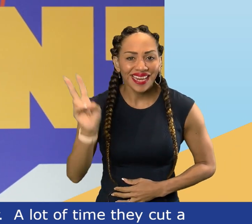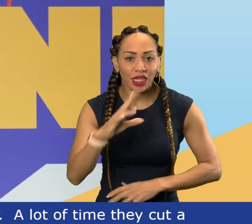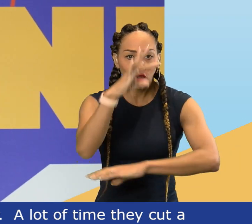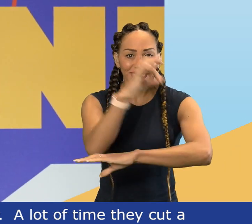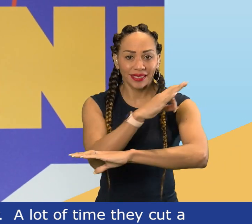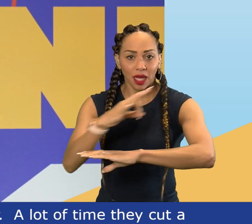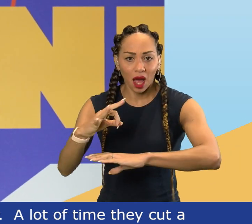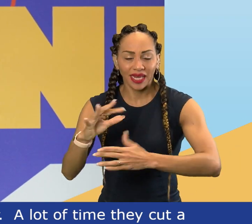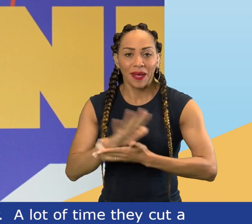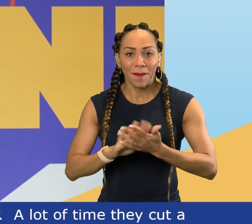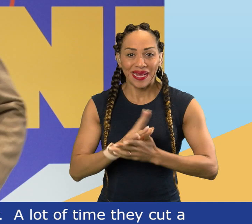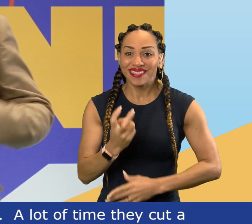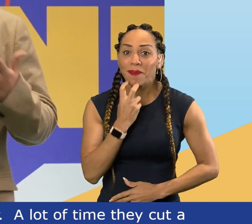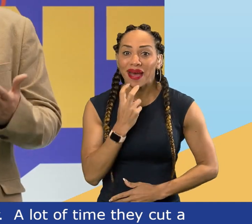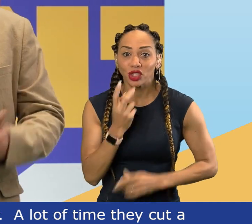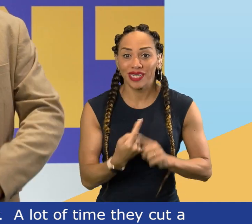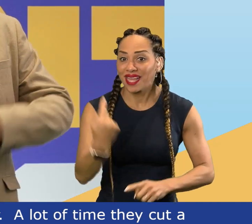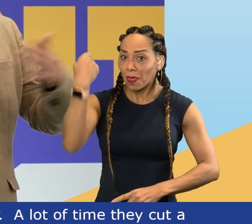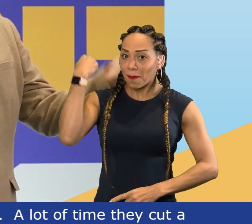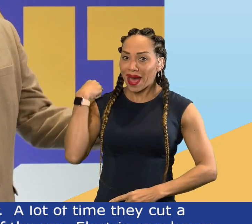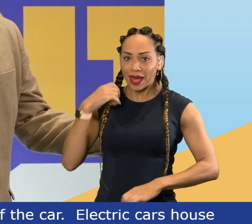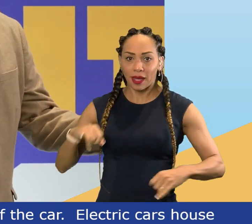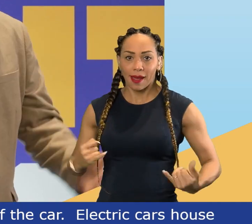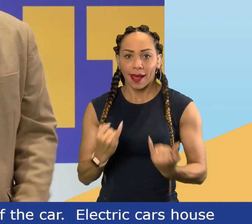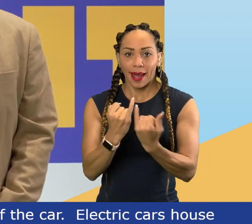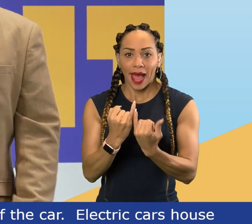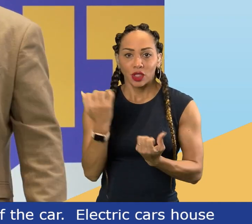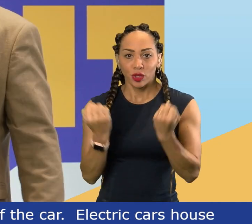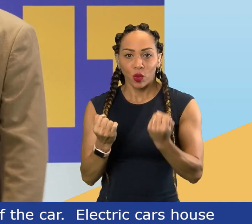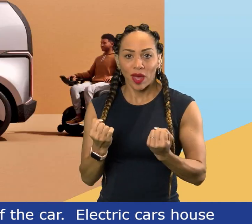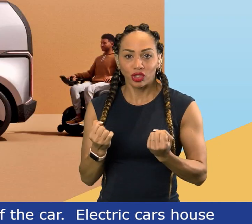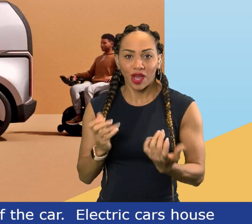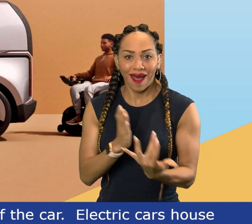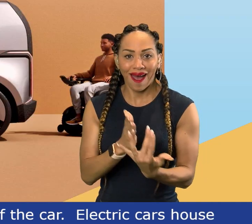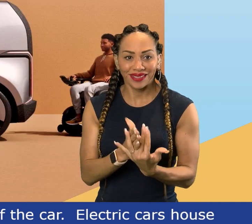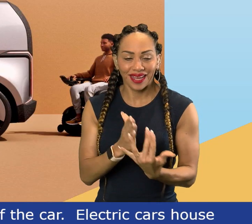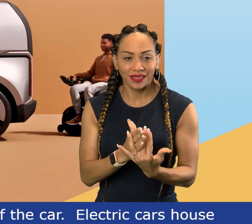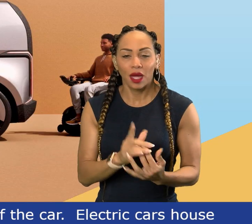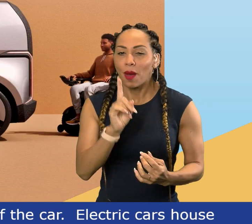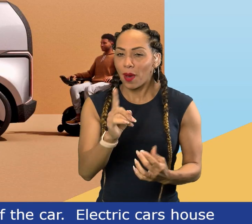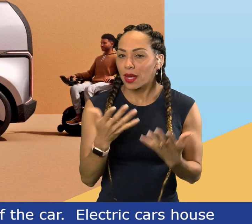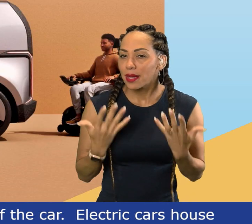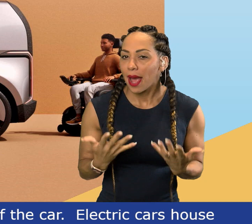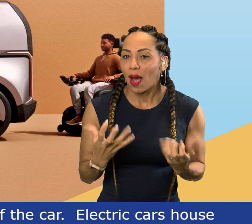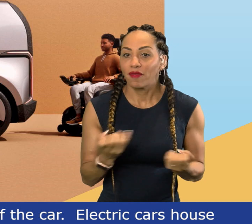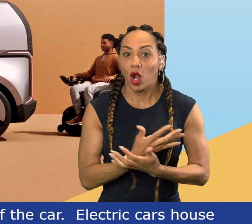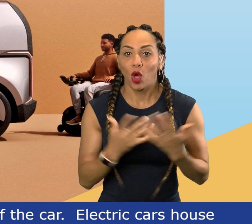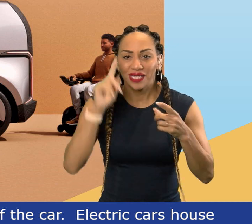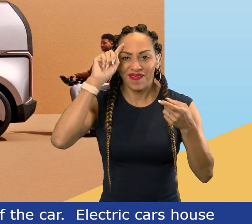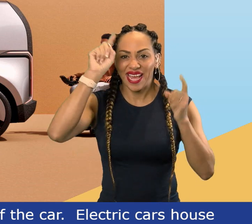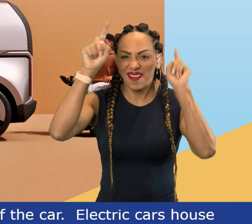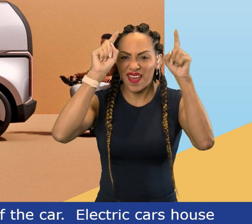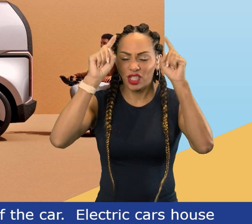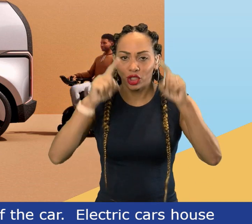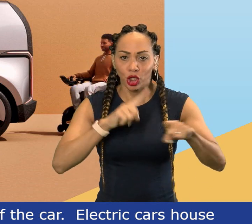some quite big challenges in that space. But again, much like with the public charging, there's lots of innovation at the moment, and people are looking into these problems.